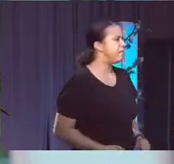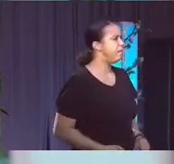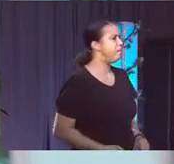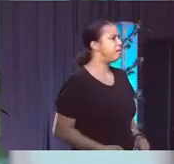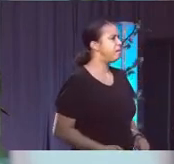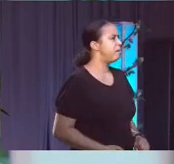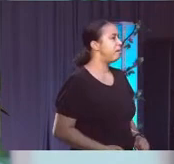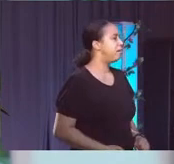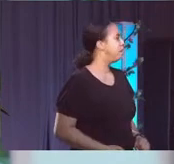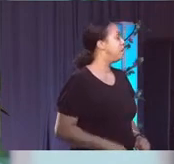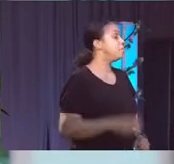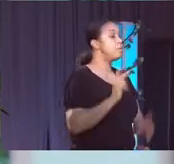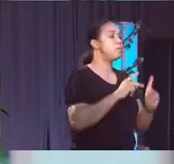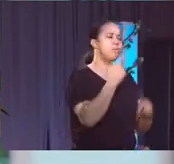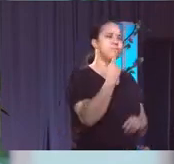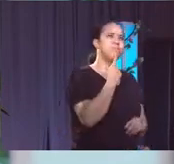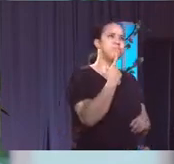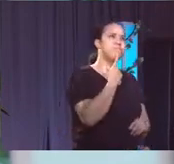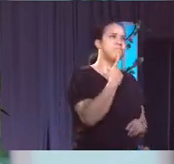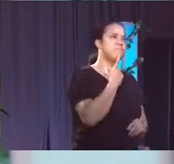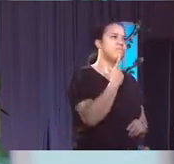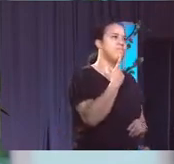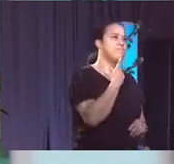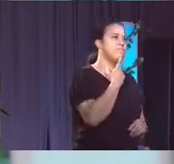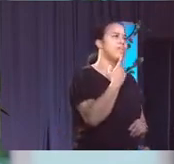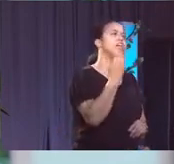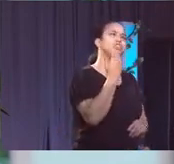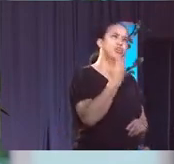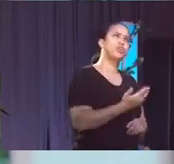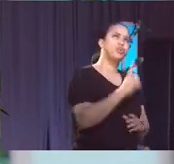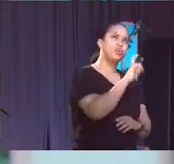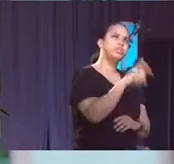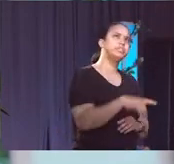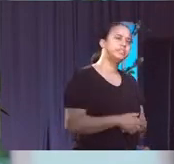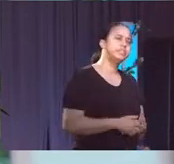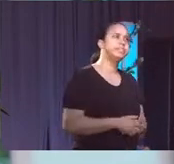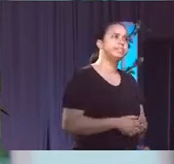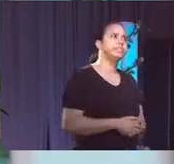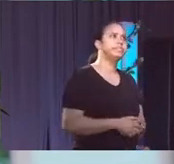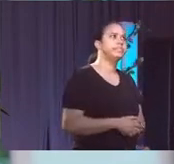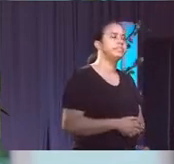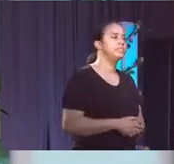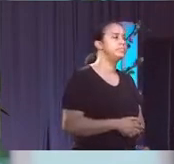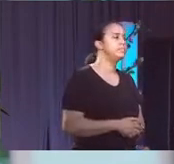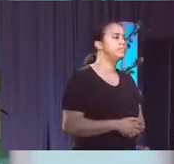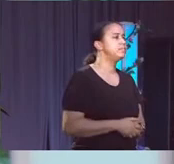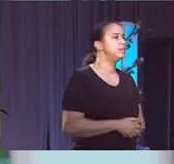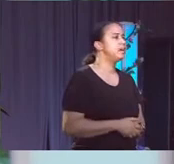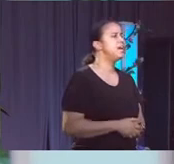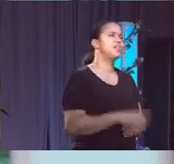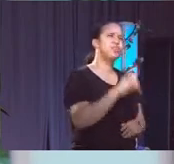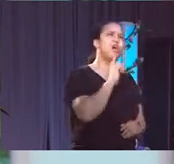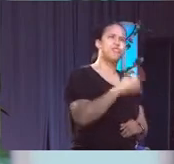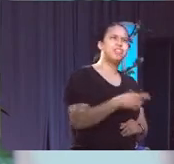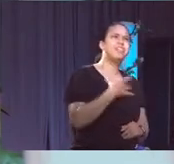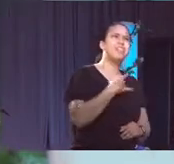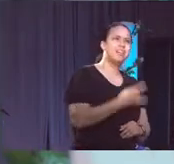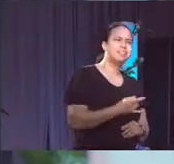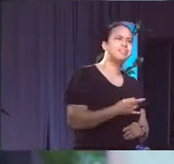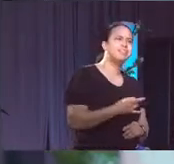You'd be amazed. People go, you know, that's a good question. You know what I really